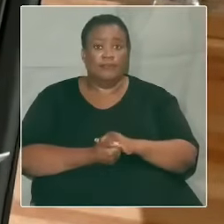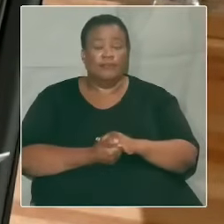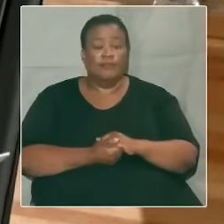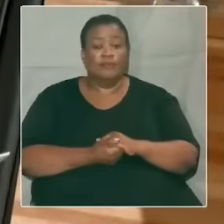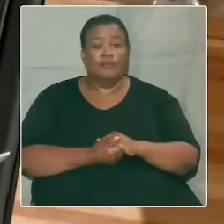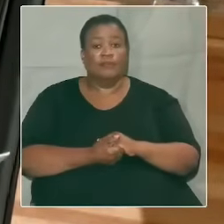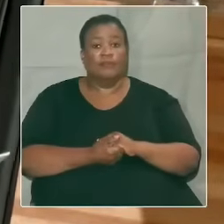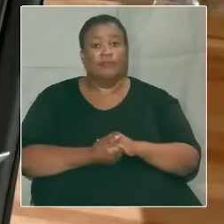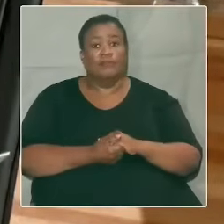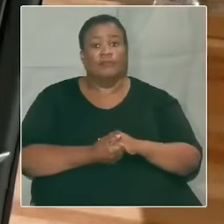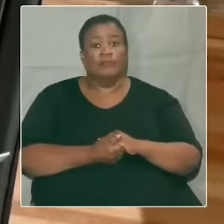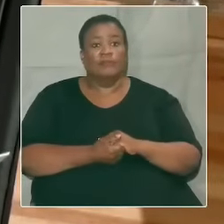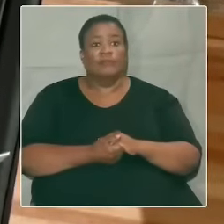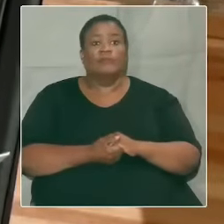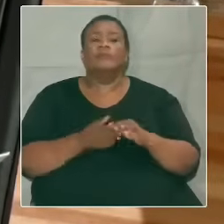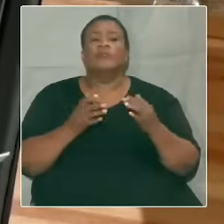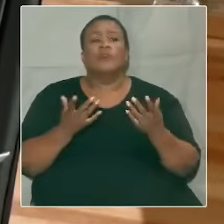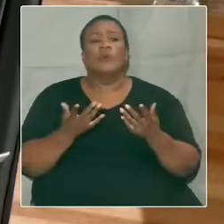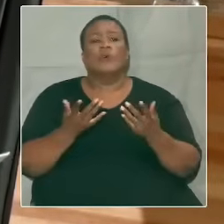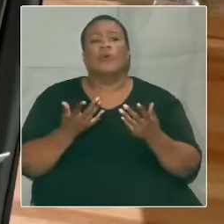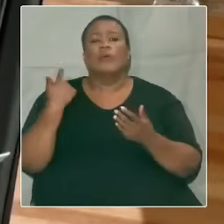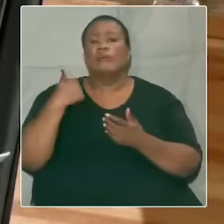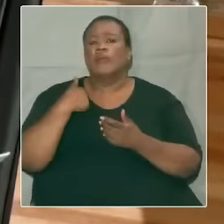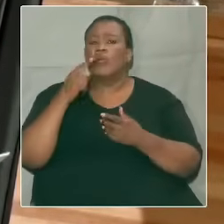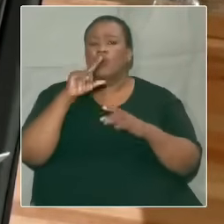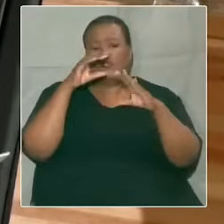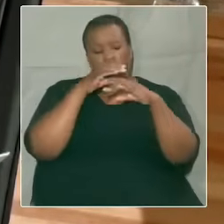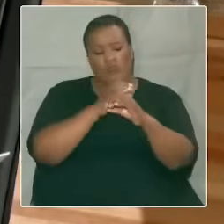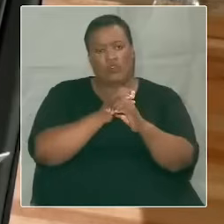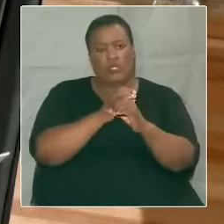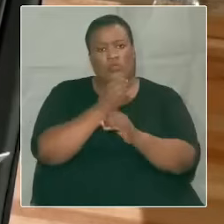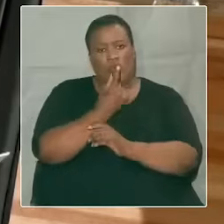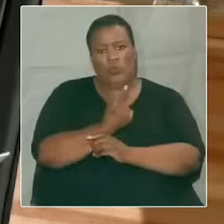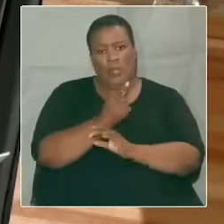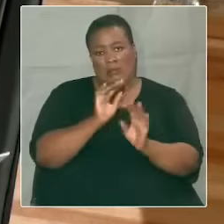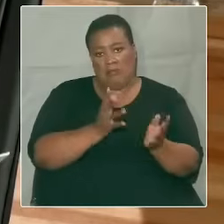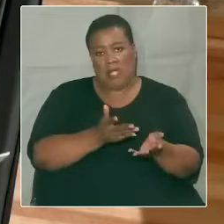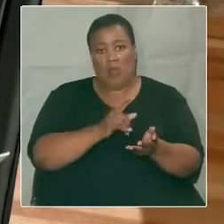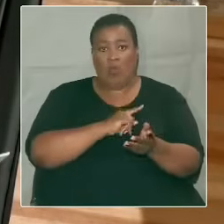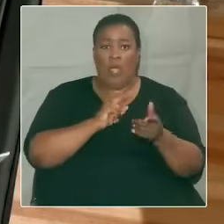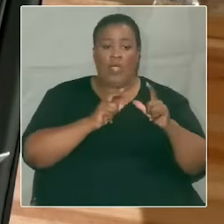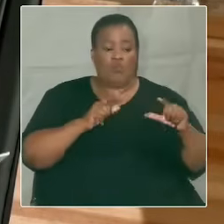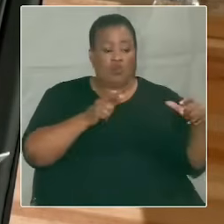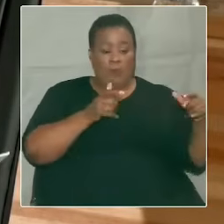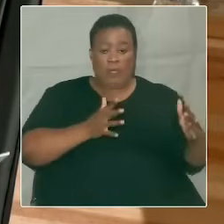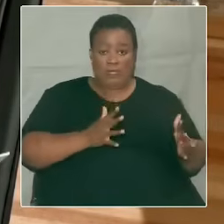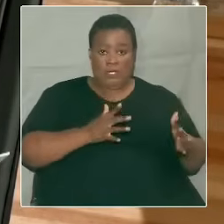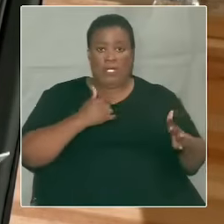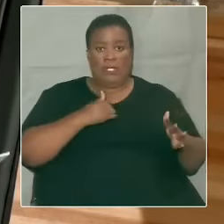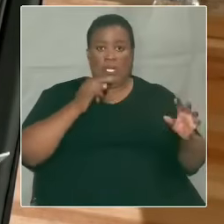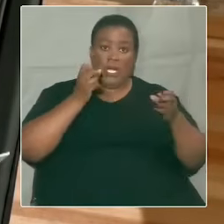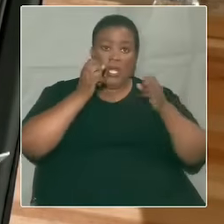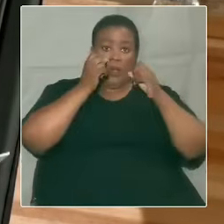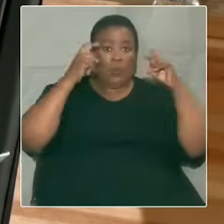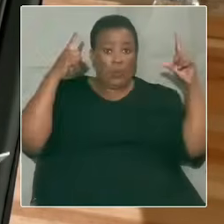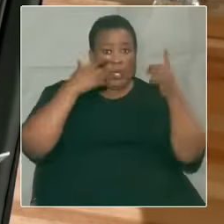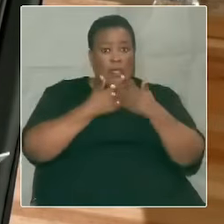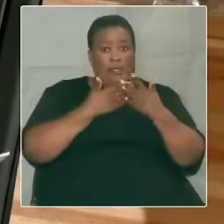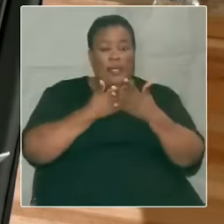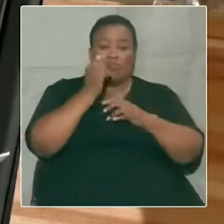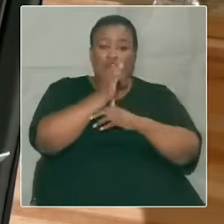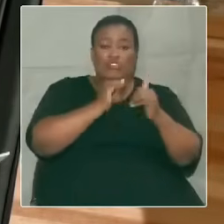Yes, I was just dealing with one so that we orientate the commissioners about the structure of these documents, who